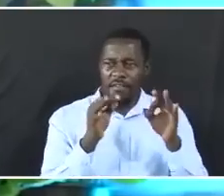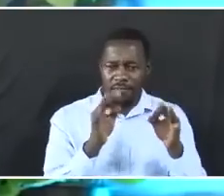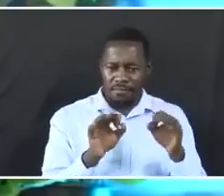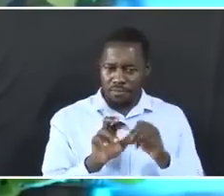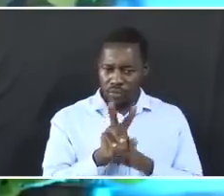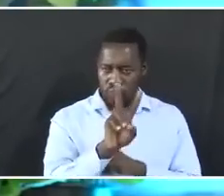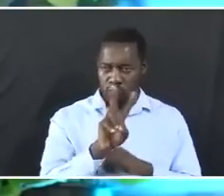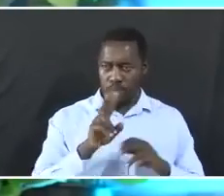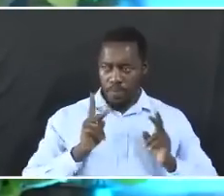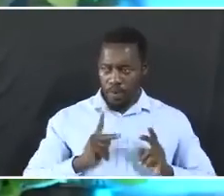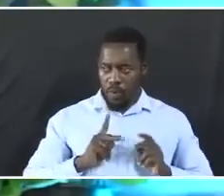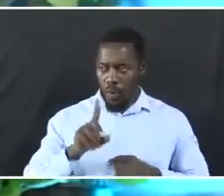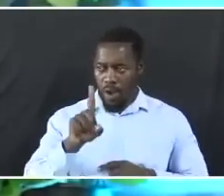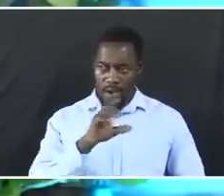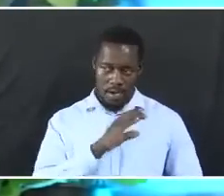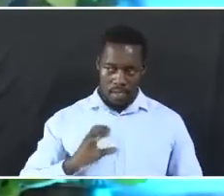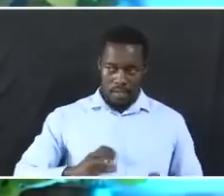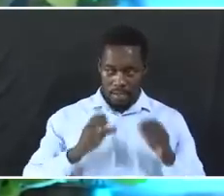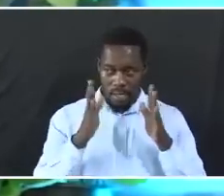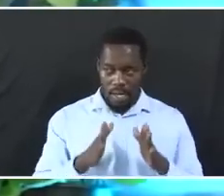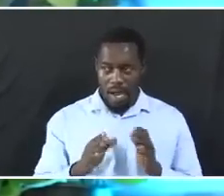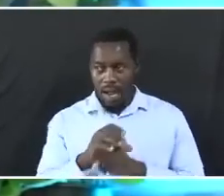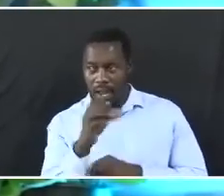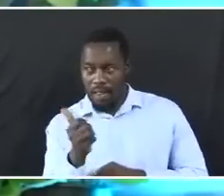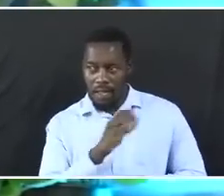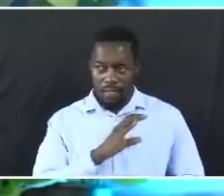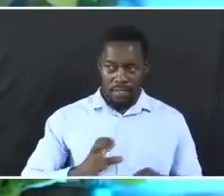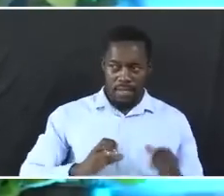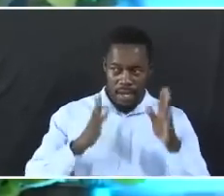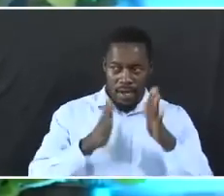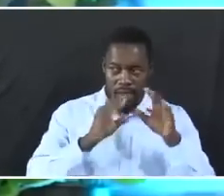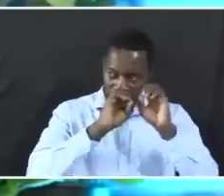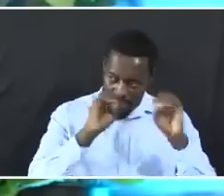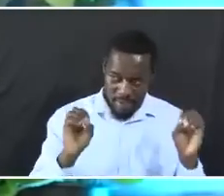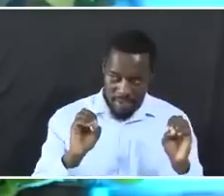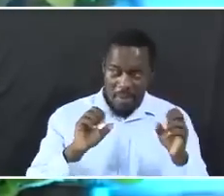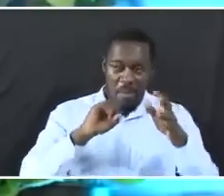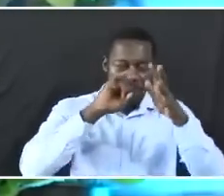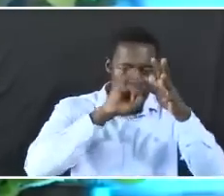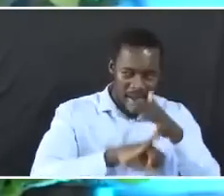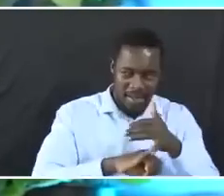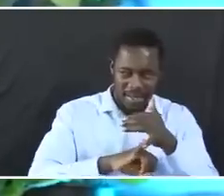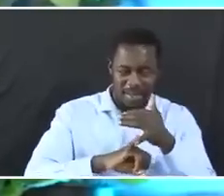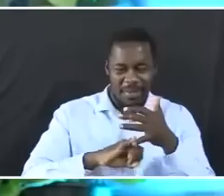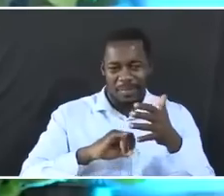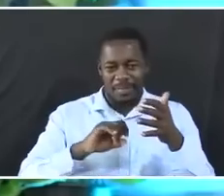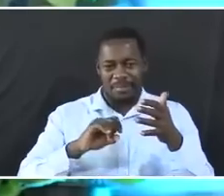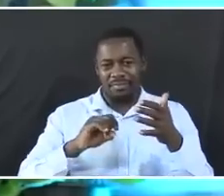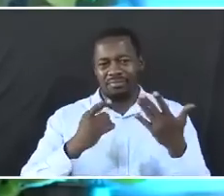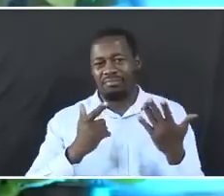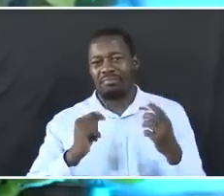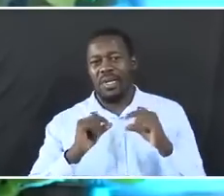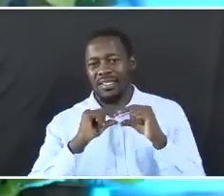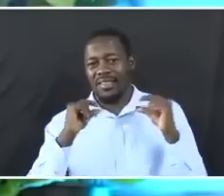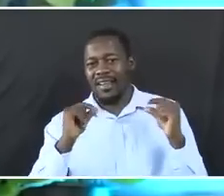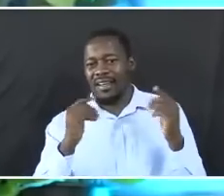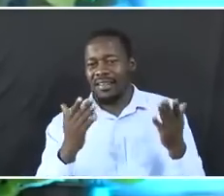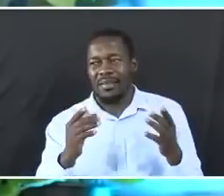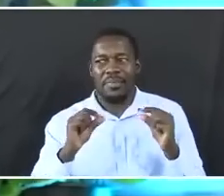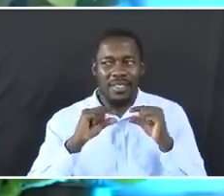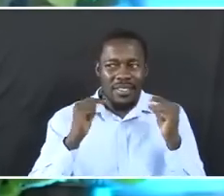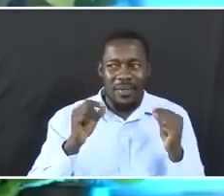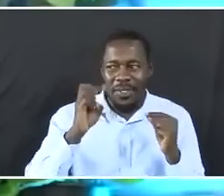But with a lot of pain in my heart. But I have to respect her